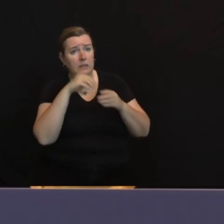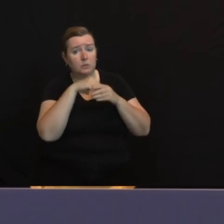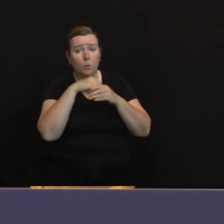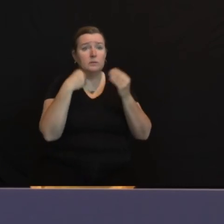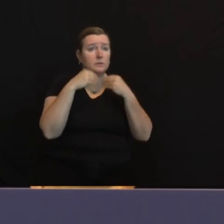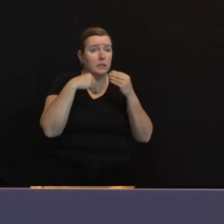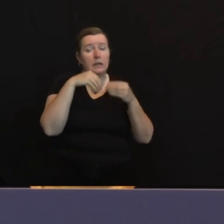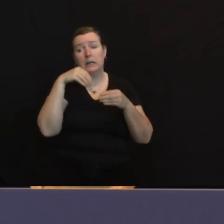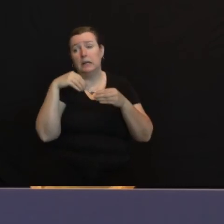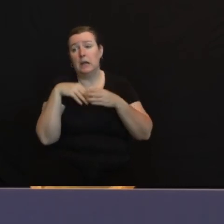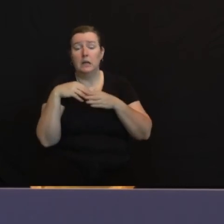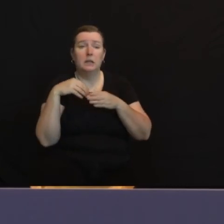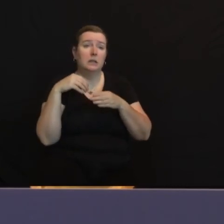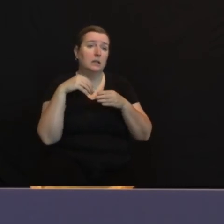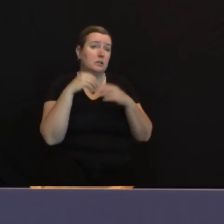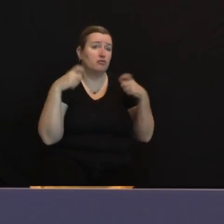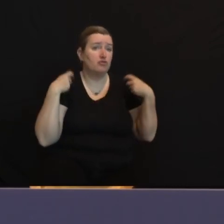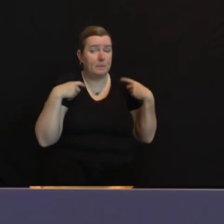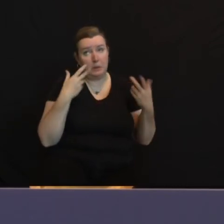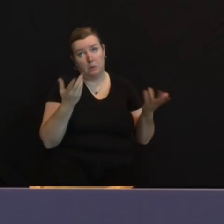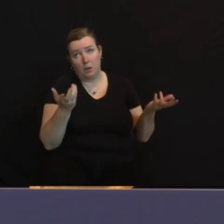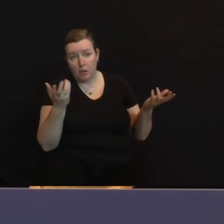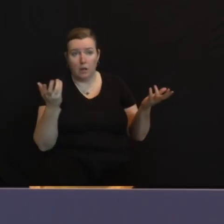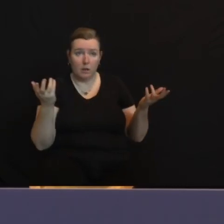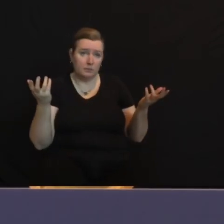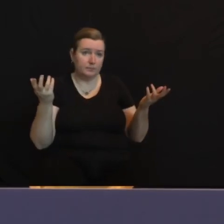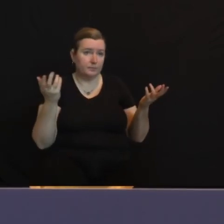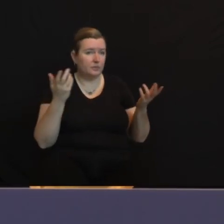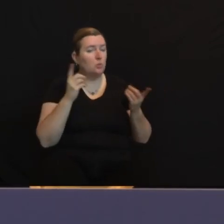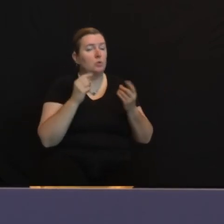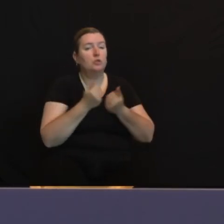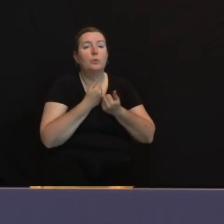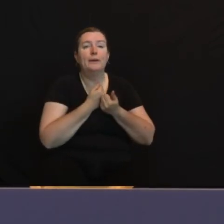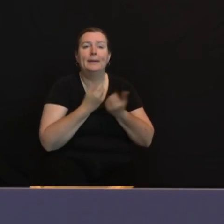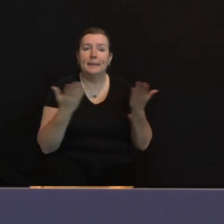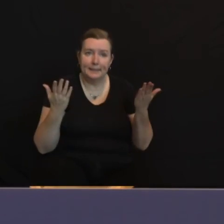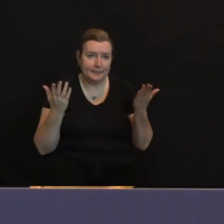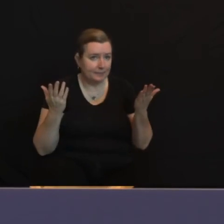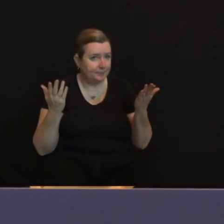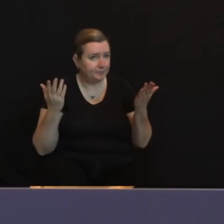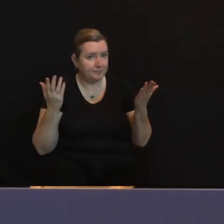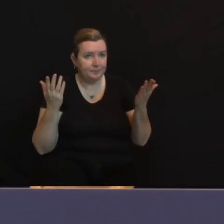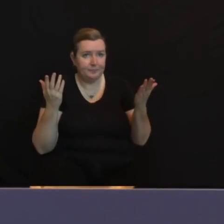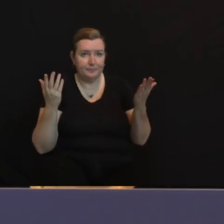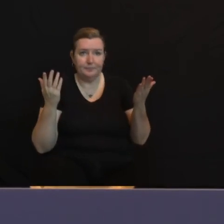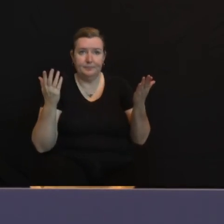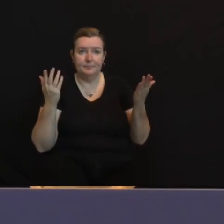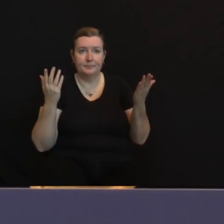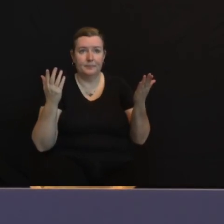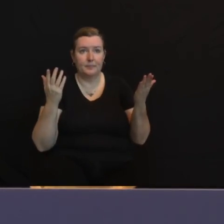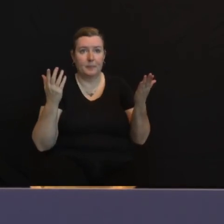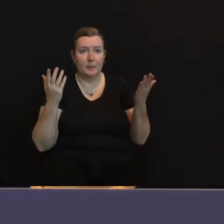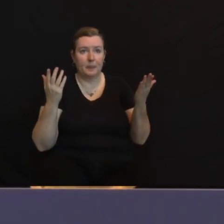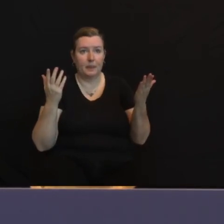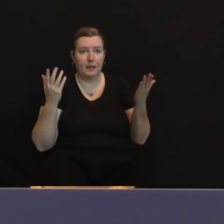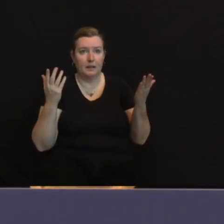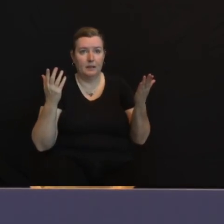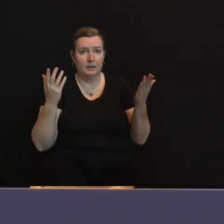indoor gyms, we're trying to do everything we can, whether it's literally cash on the barrel from coronavirus relief